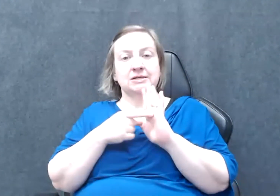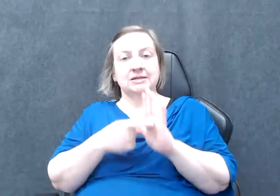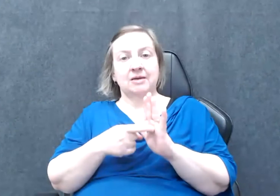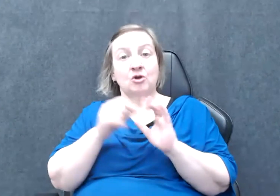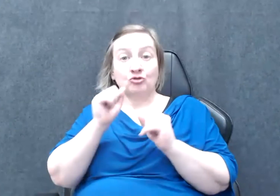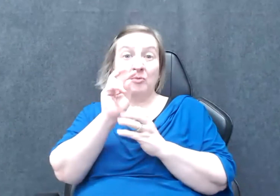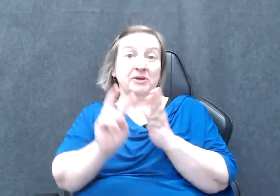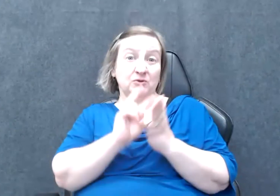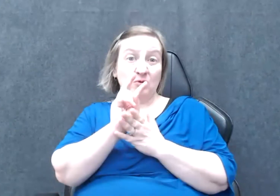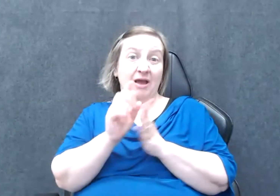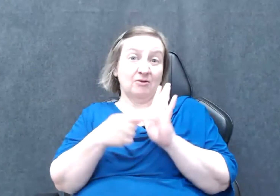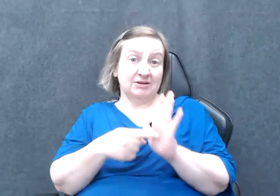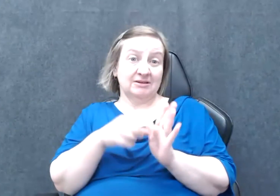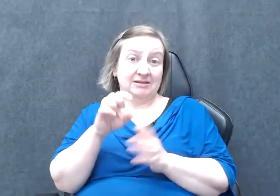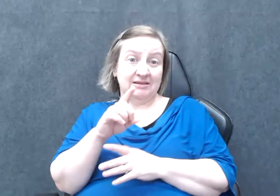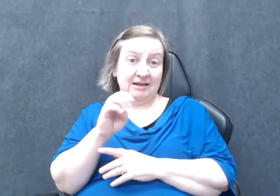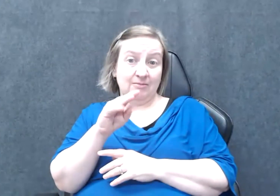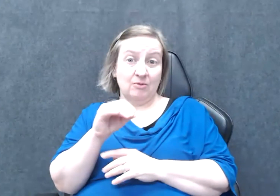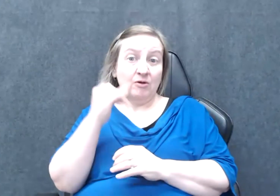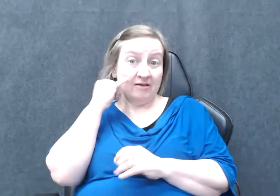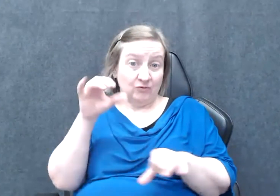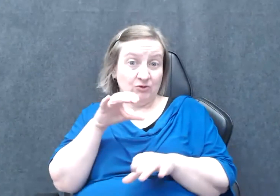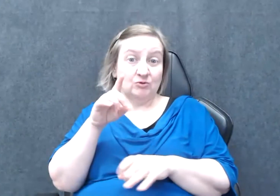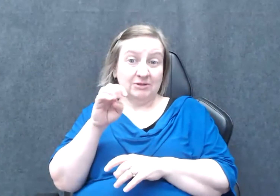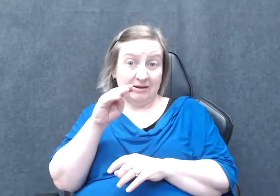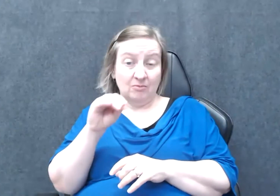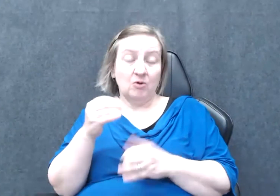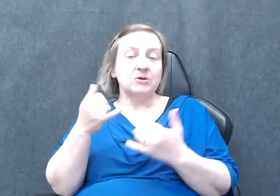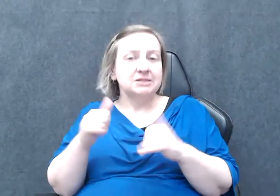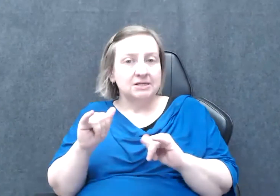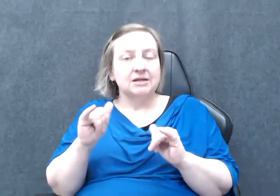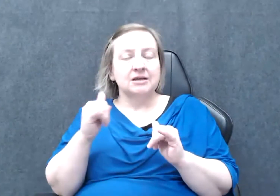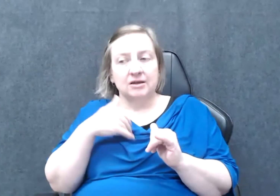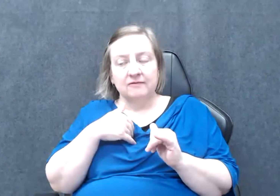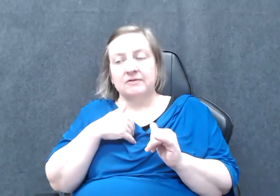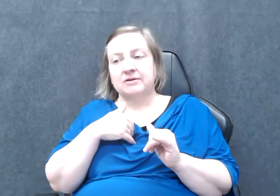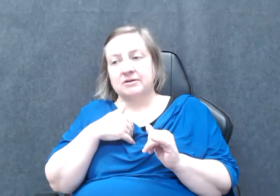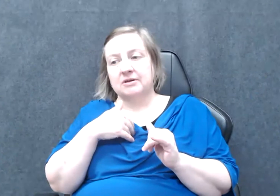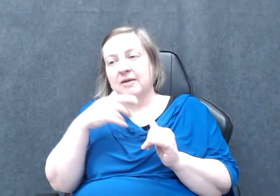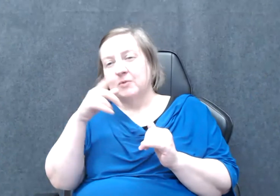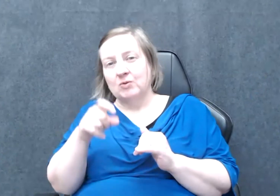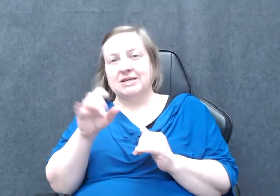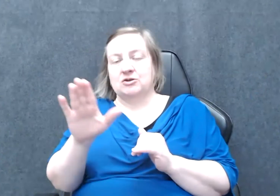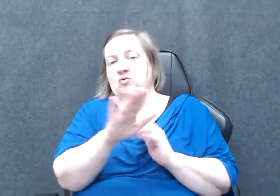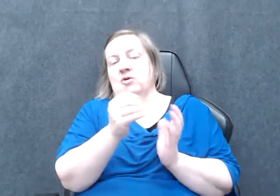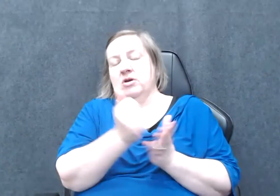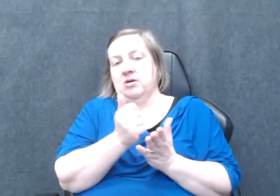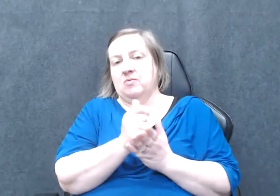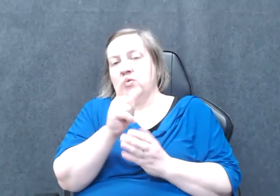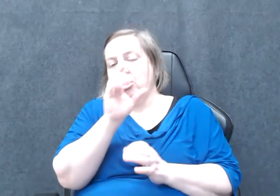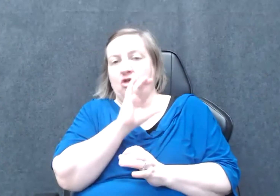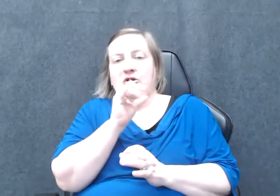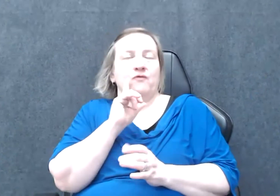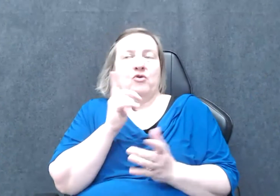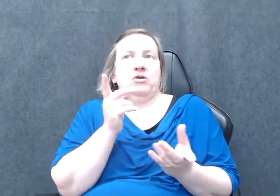hours long. So if we do a demo, we still would like to, we still have, you know, we need your help. We're looking for direction